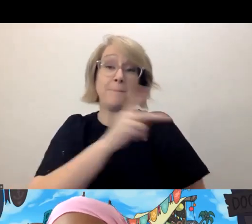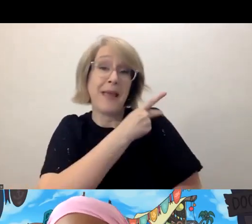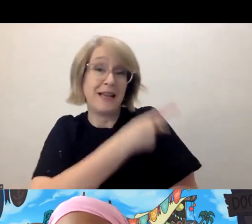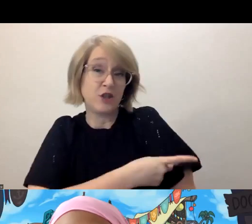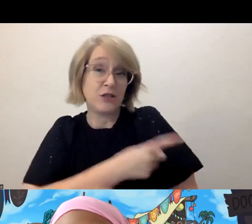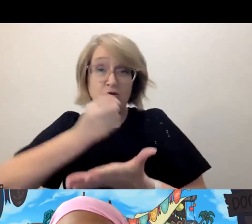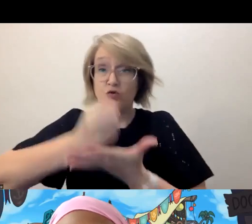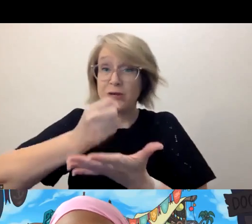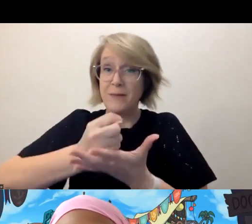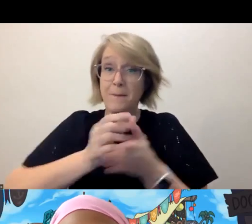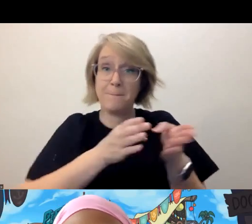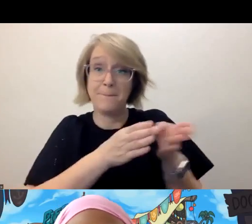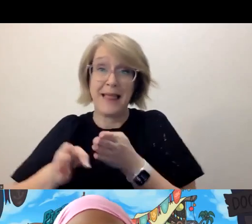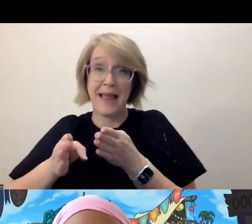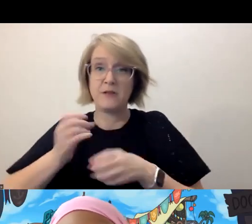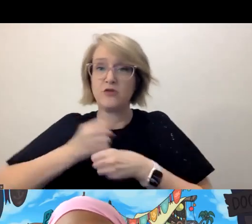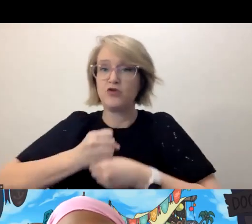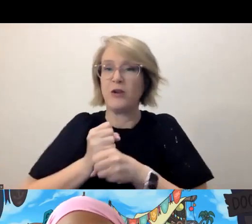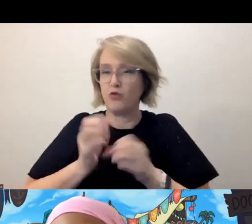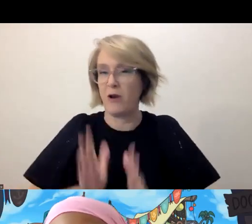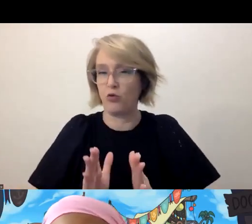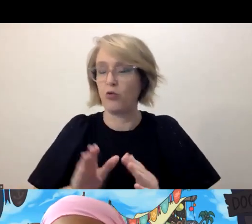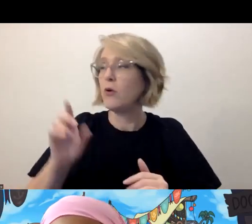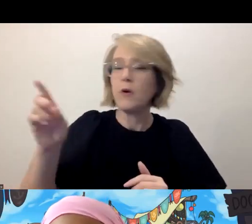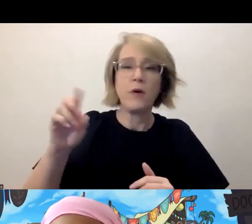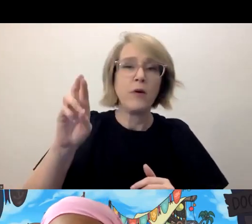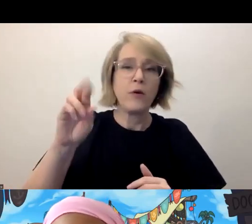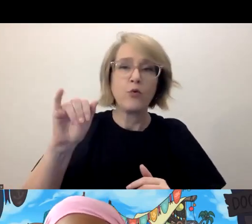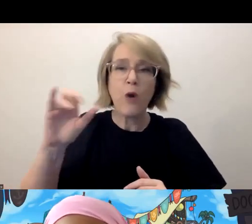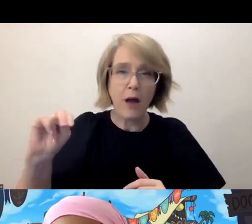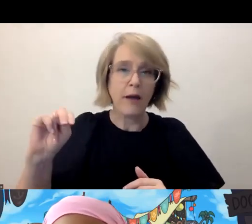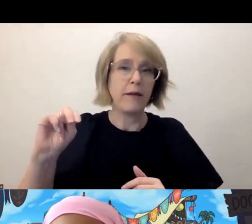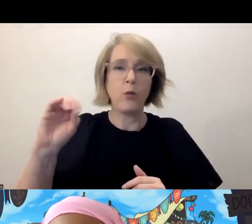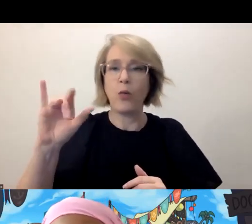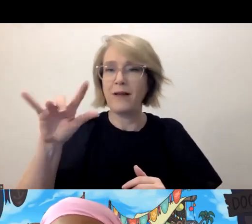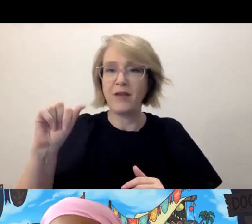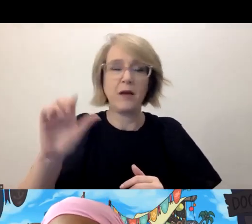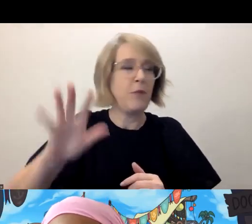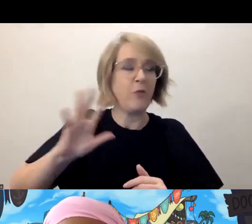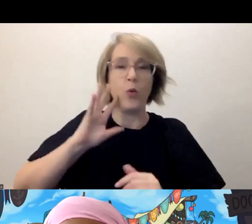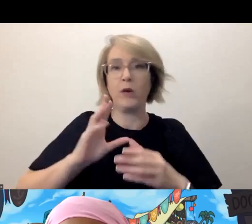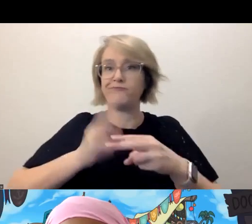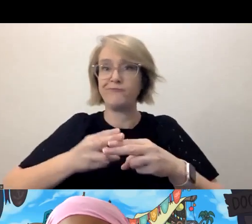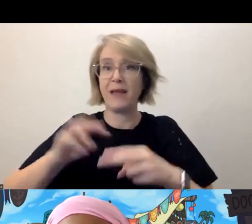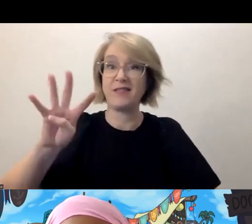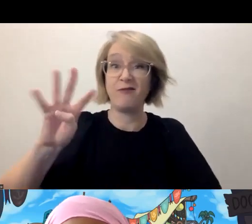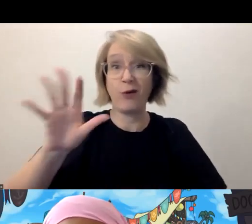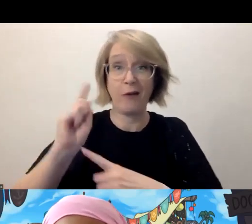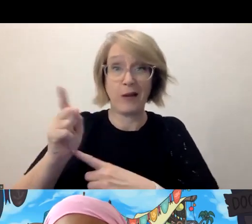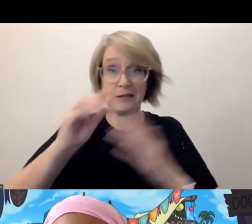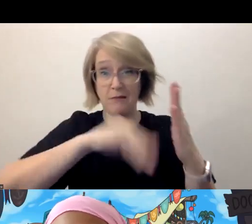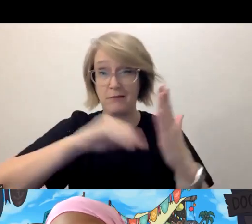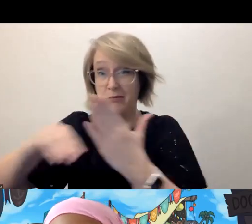was taken, you'll hear from Ryan and Olivia, 45 plus minutes to be able to create a treatment plan. Right now, we've automated that to